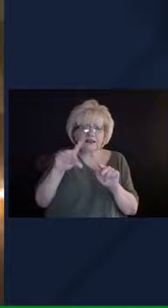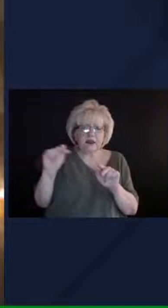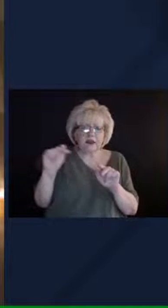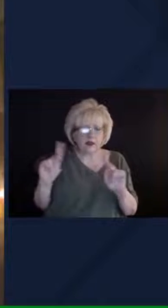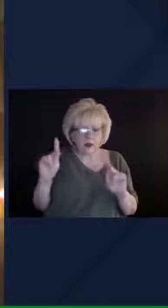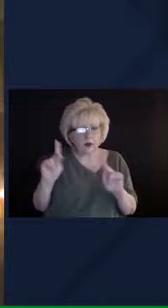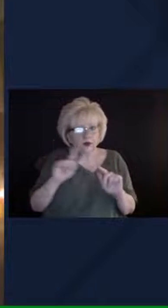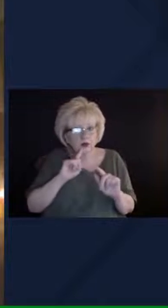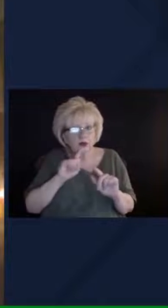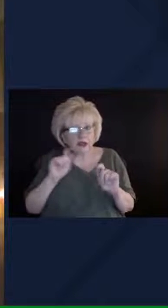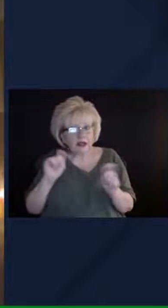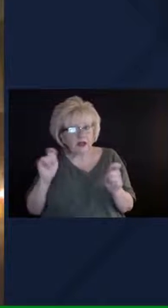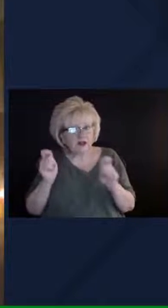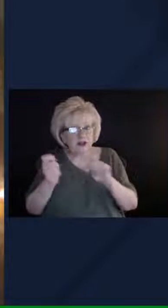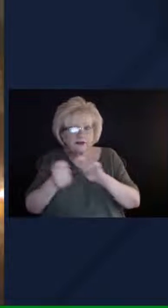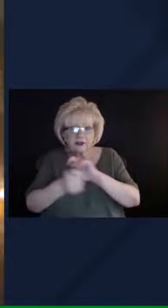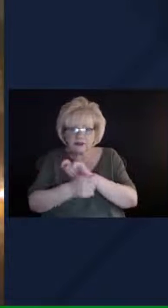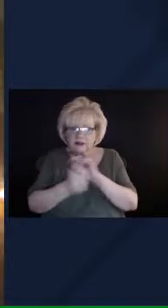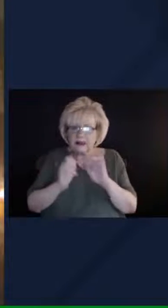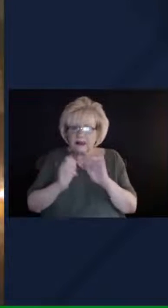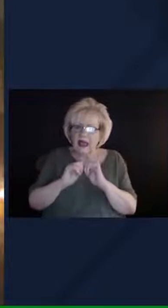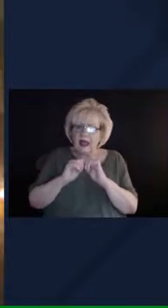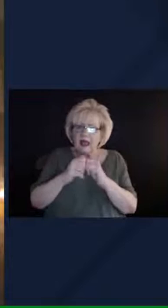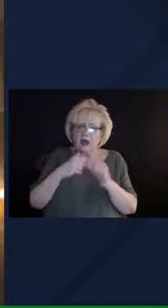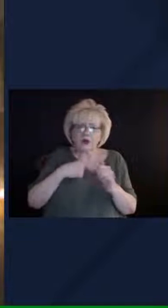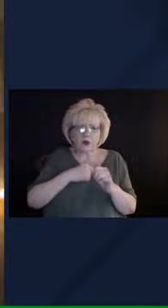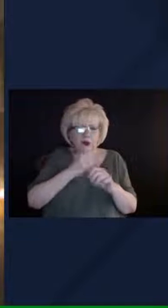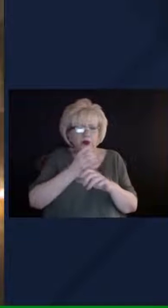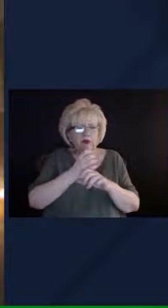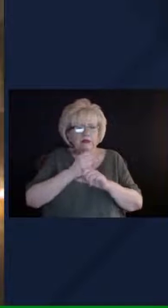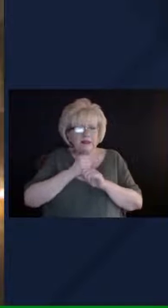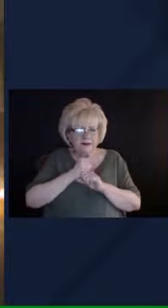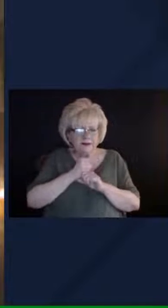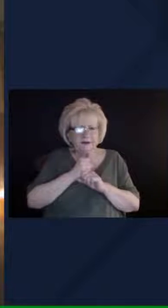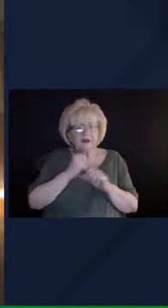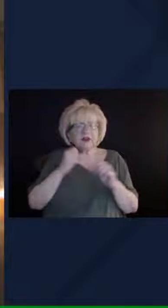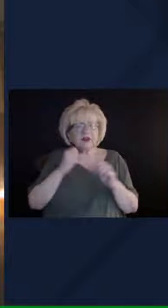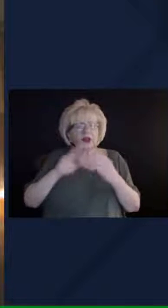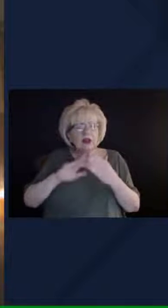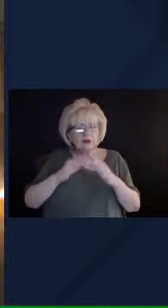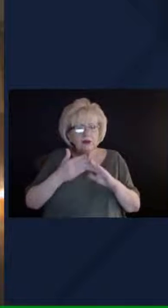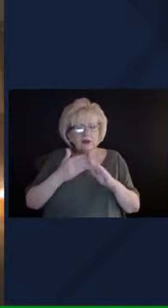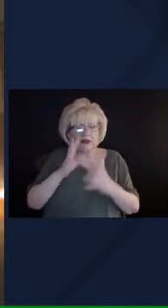can really shift the way that we see community, inclusion, and care.